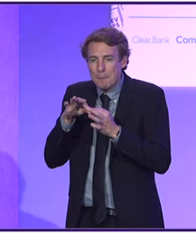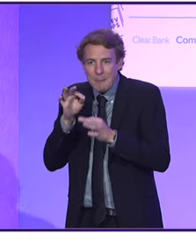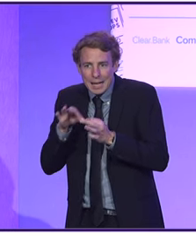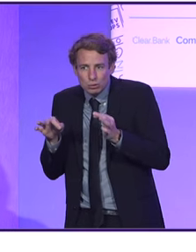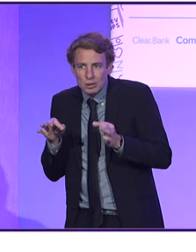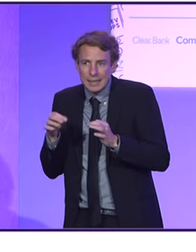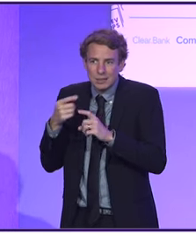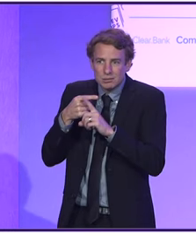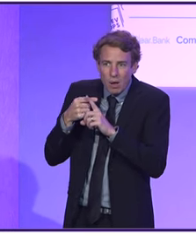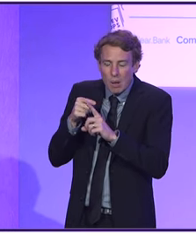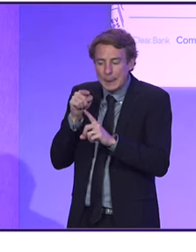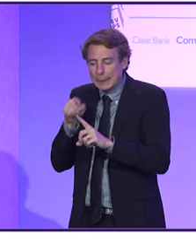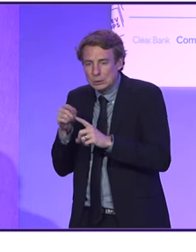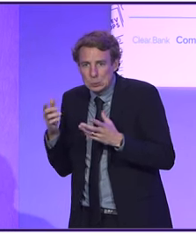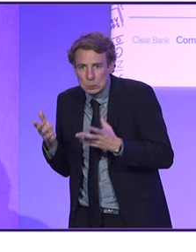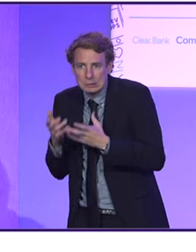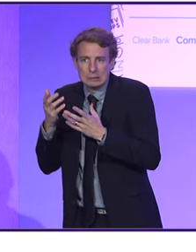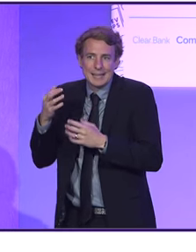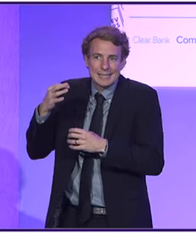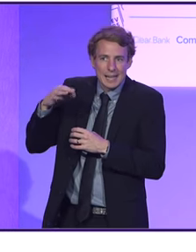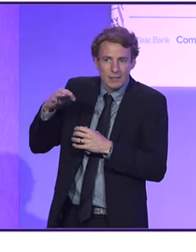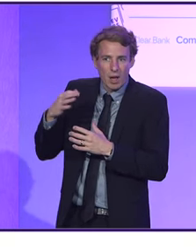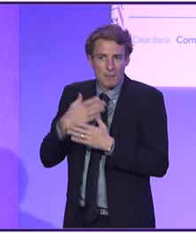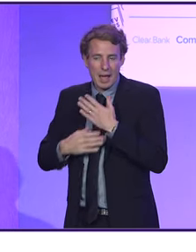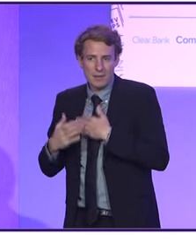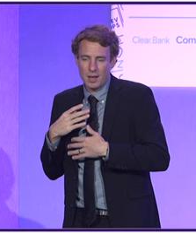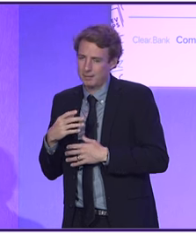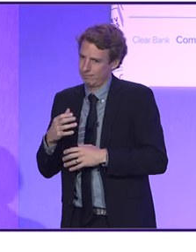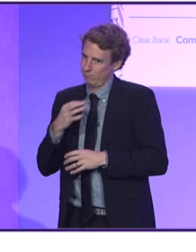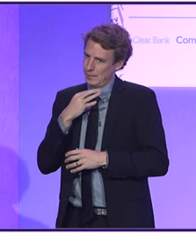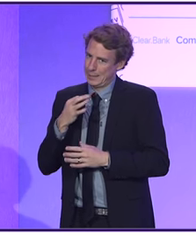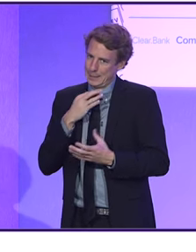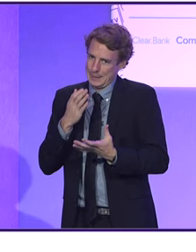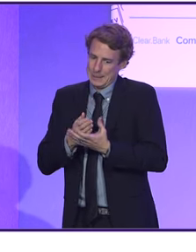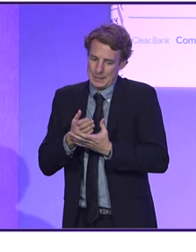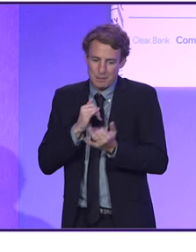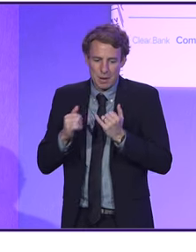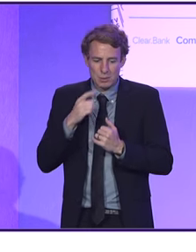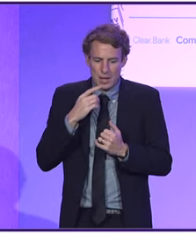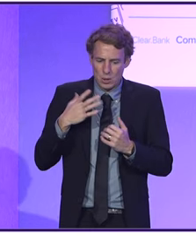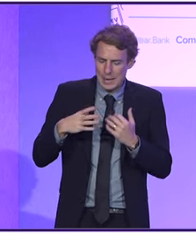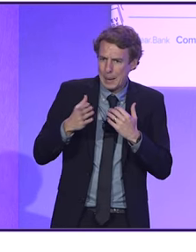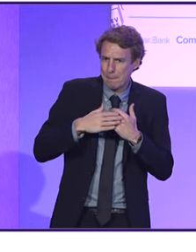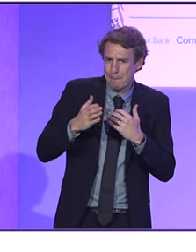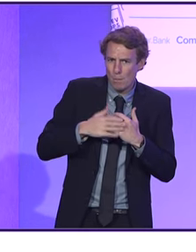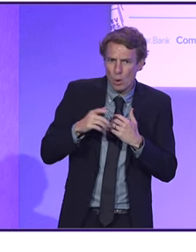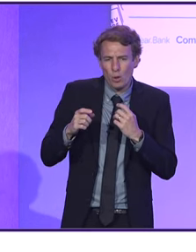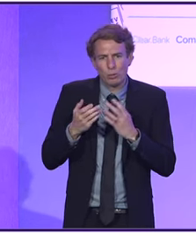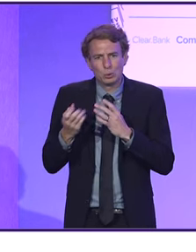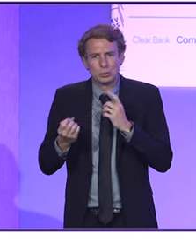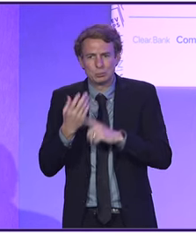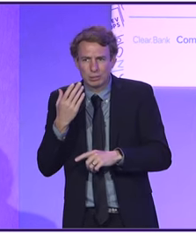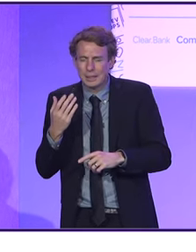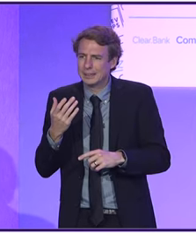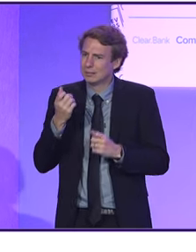very dangerous territory. Like if someone decides we need to complete more story points in a sprint, you might find all of our tickets are